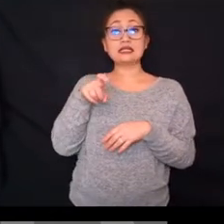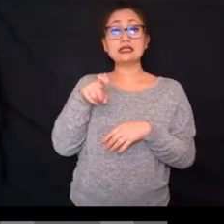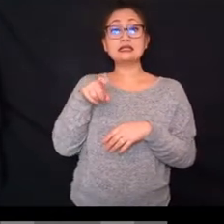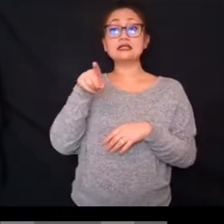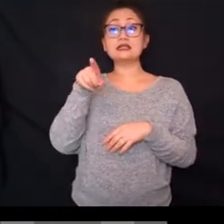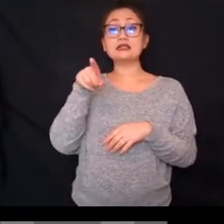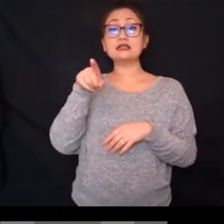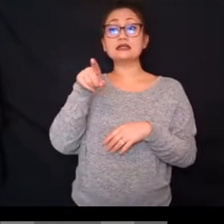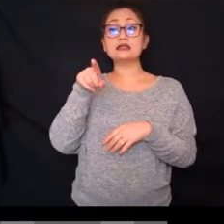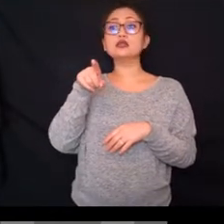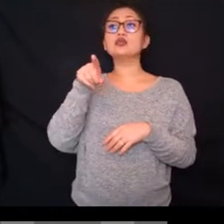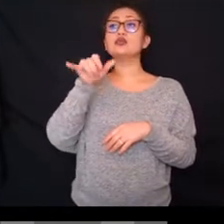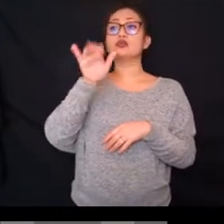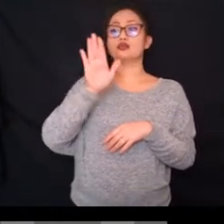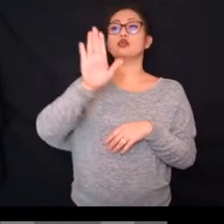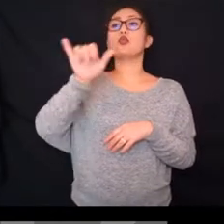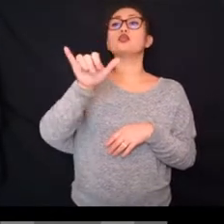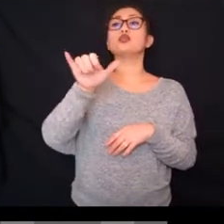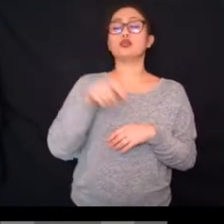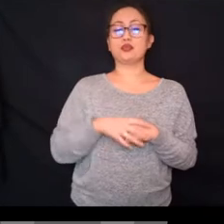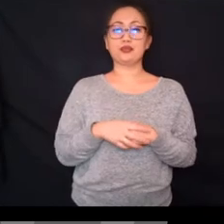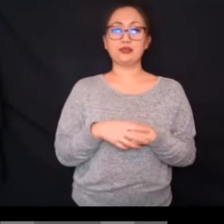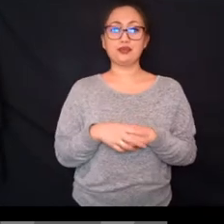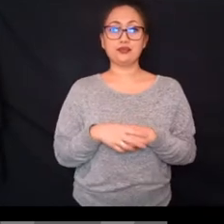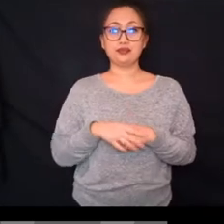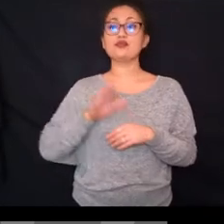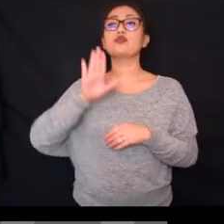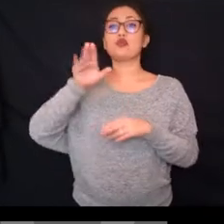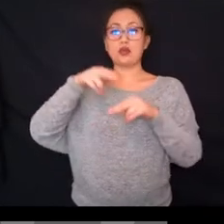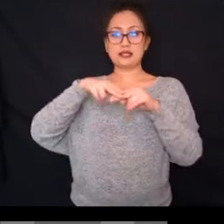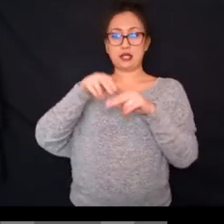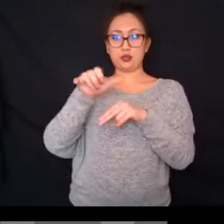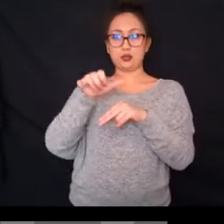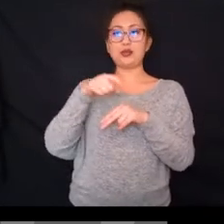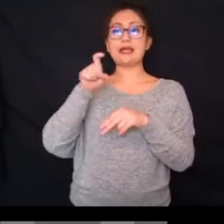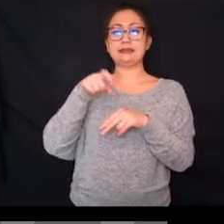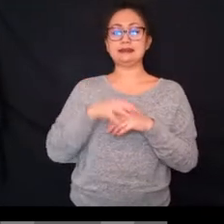I'm going to need yours too. My chair. Your chair. I'll need your chair.